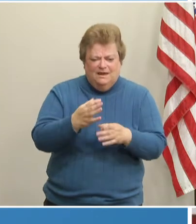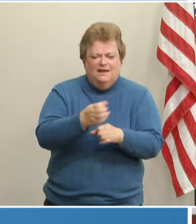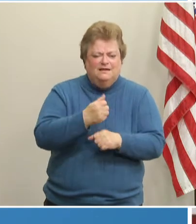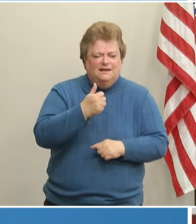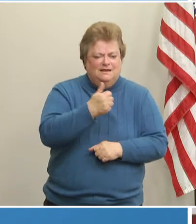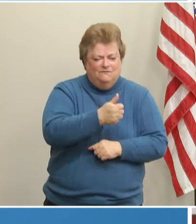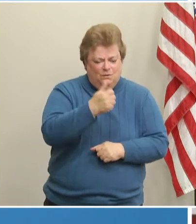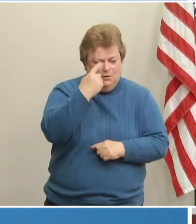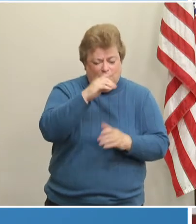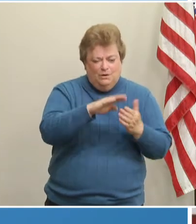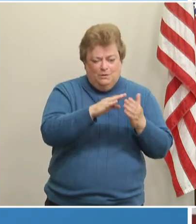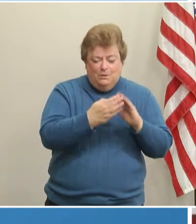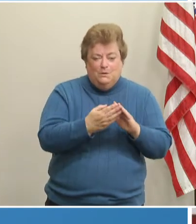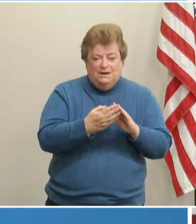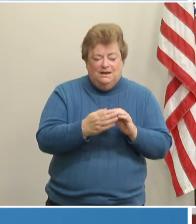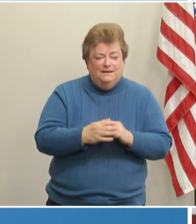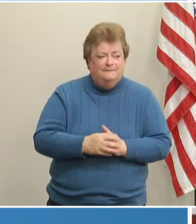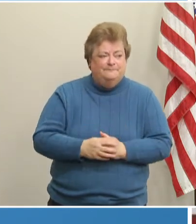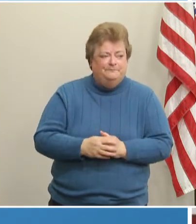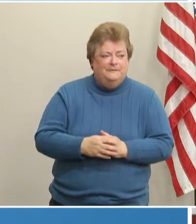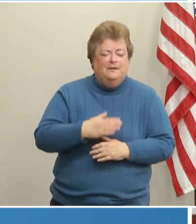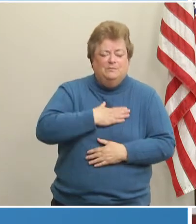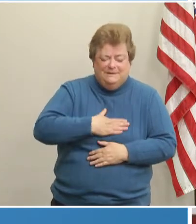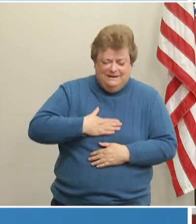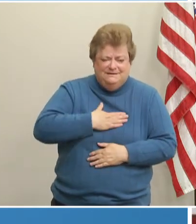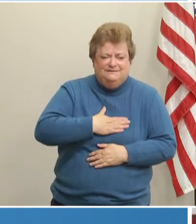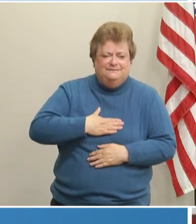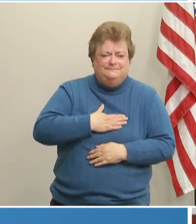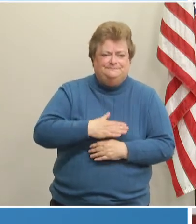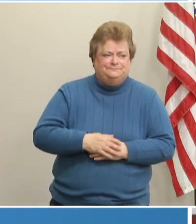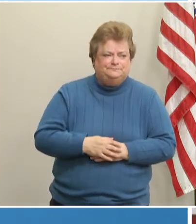your community. Please.